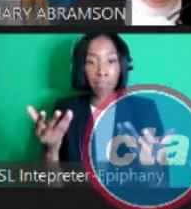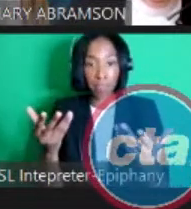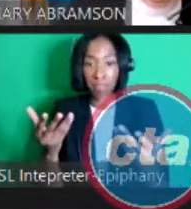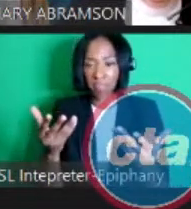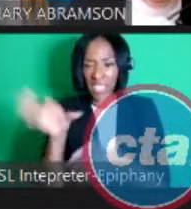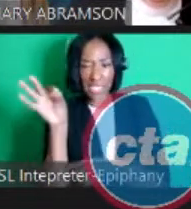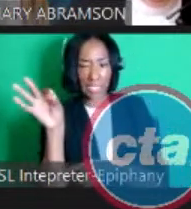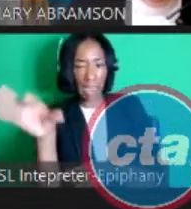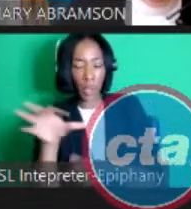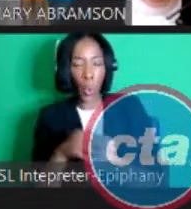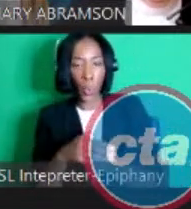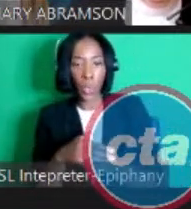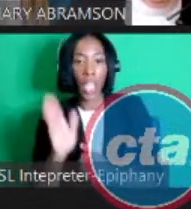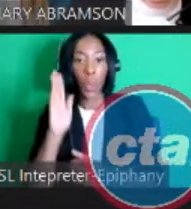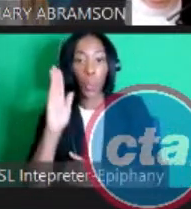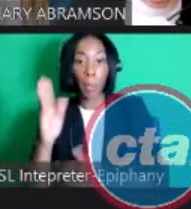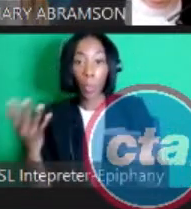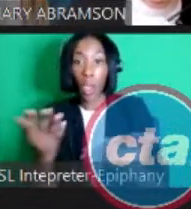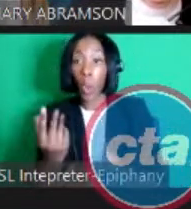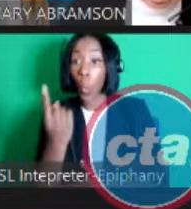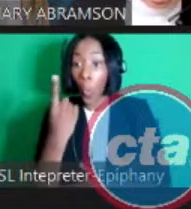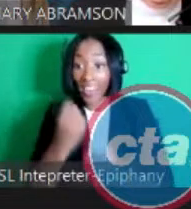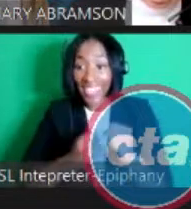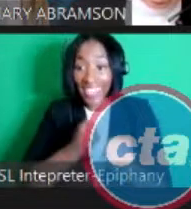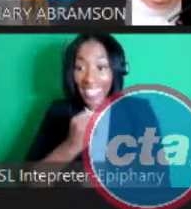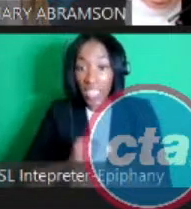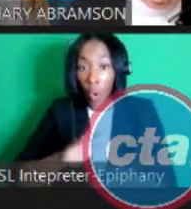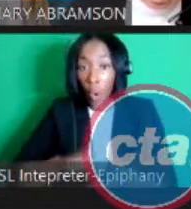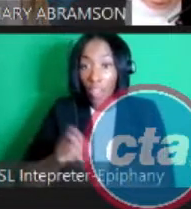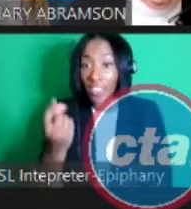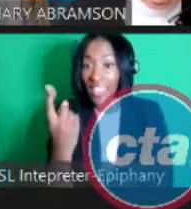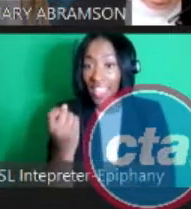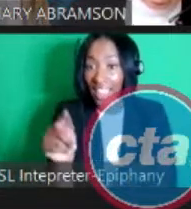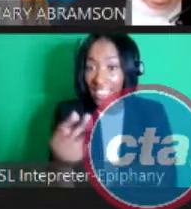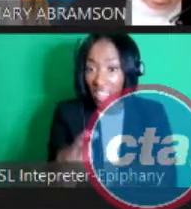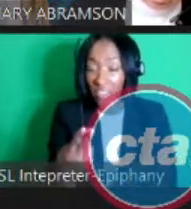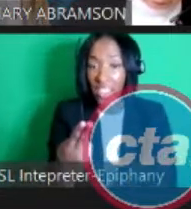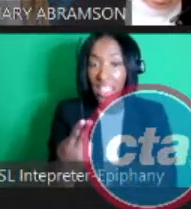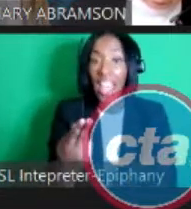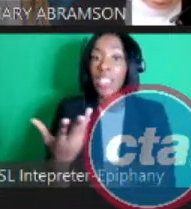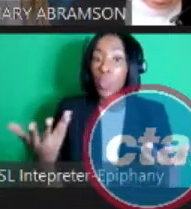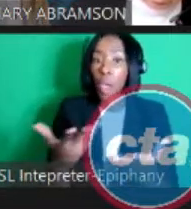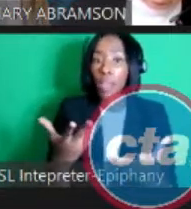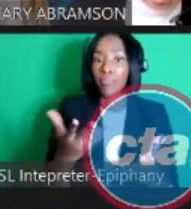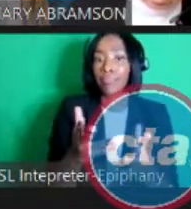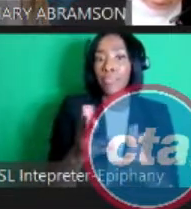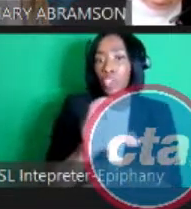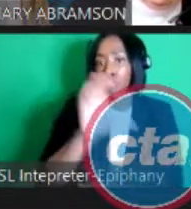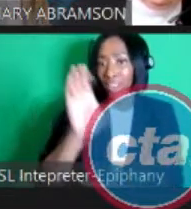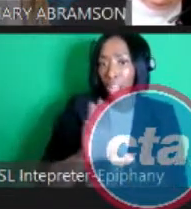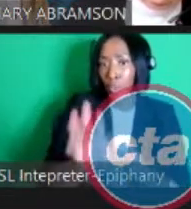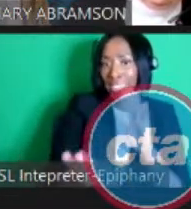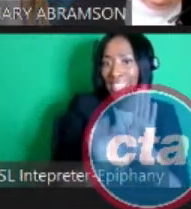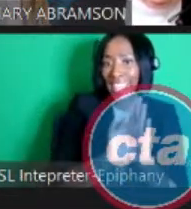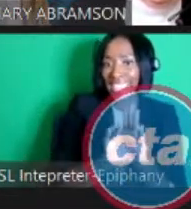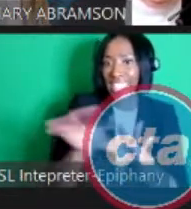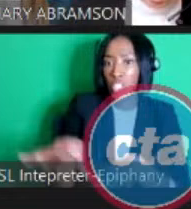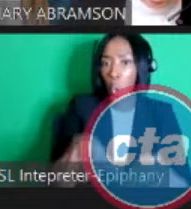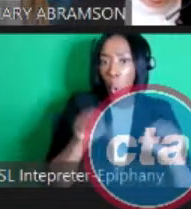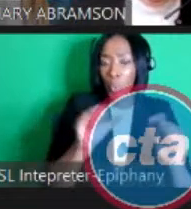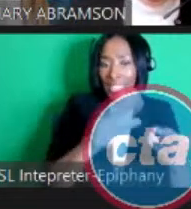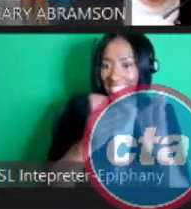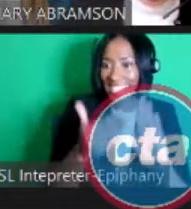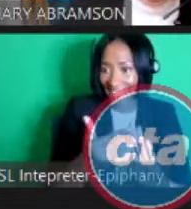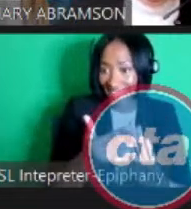side note, it will be 1 year on the 11th that Chicago was selected as the host city. So we'll be